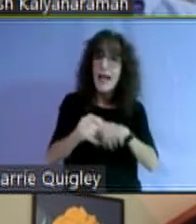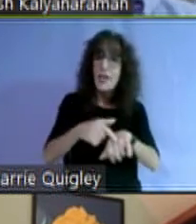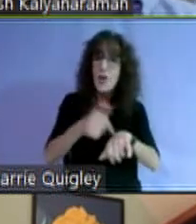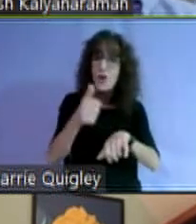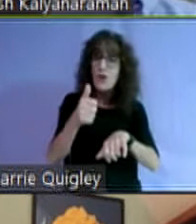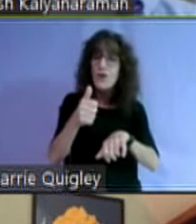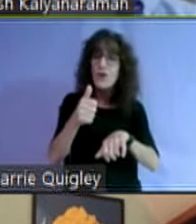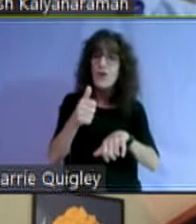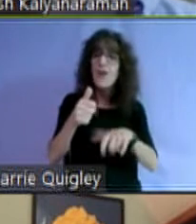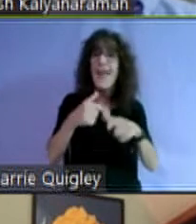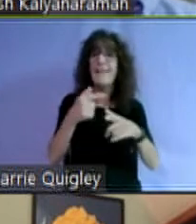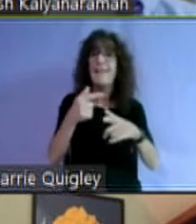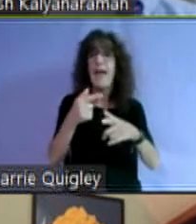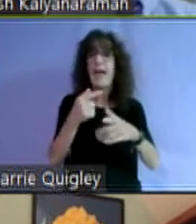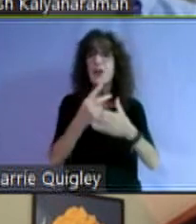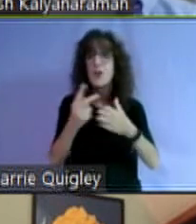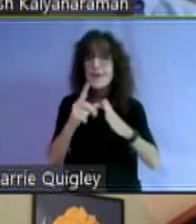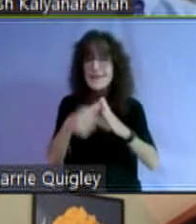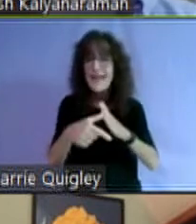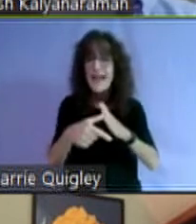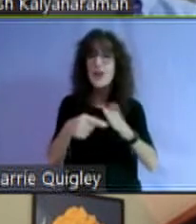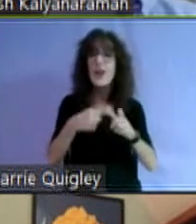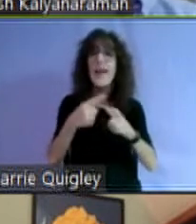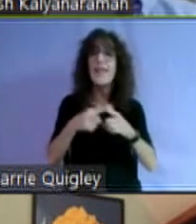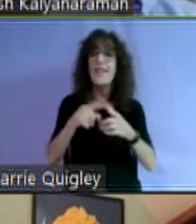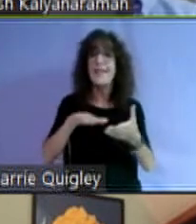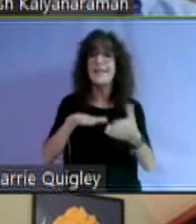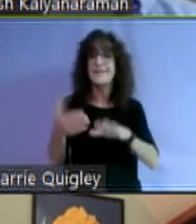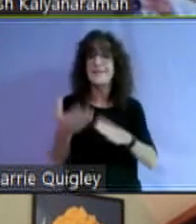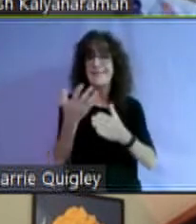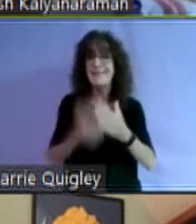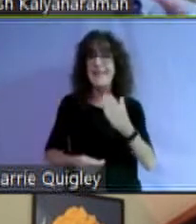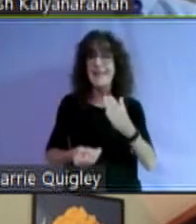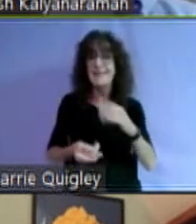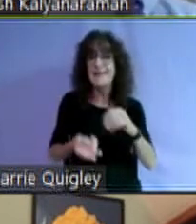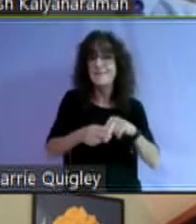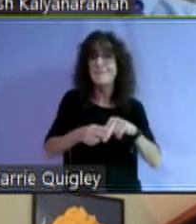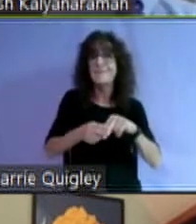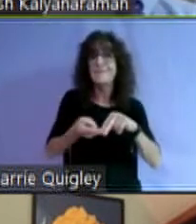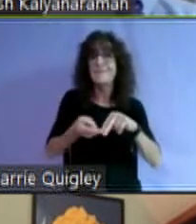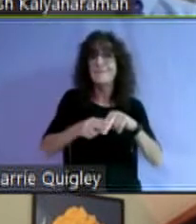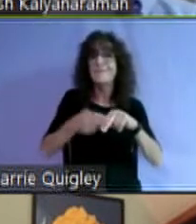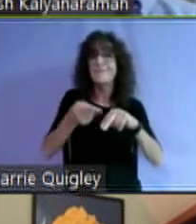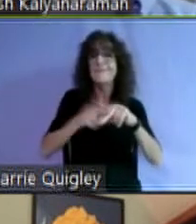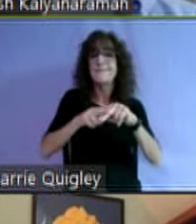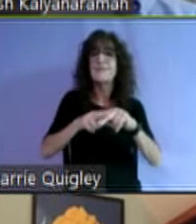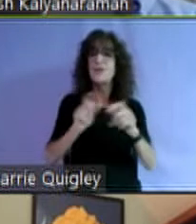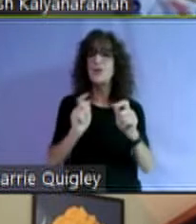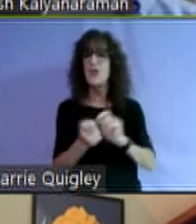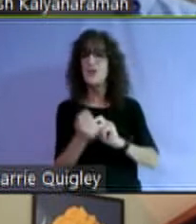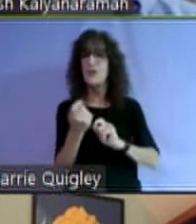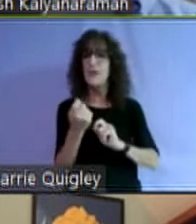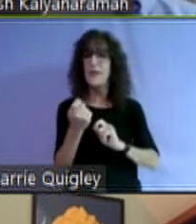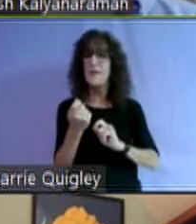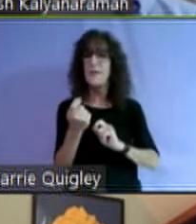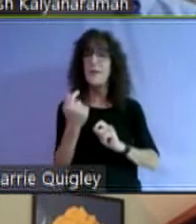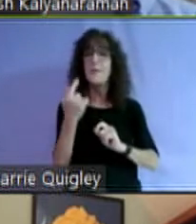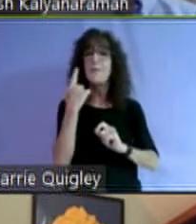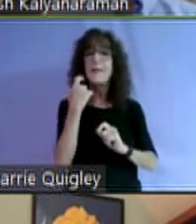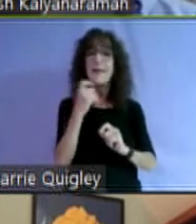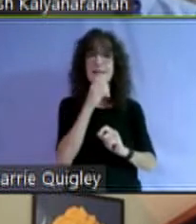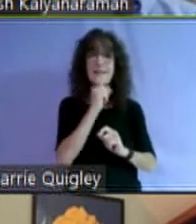weeks, you'll see deaths start to rise. Some of that has shifted of late because of the age of who is getting